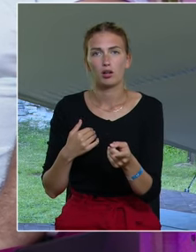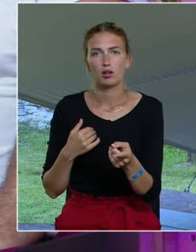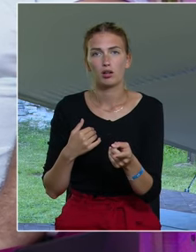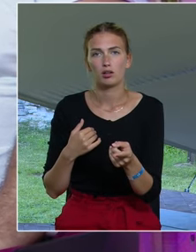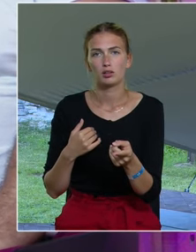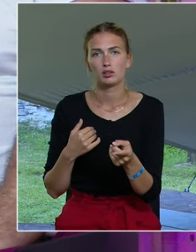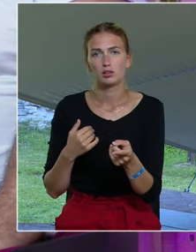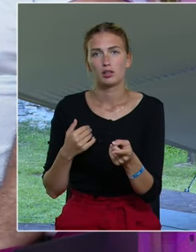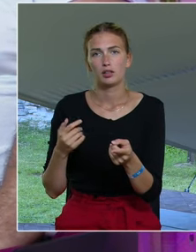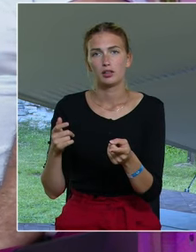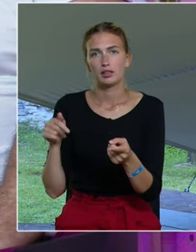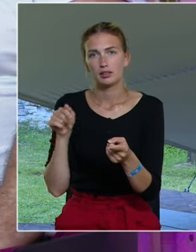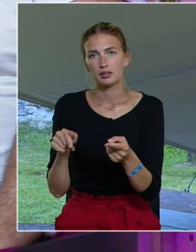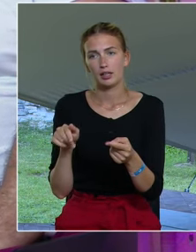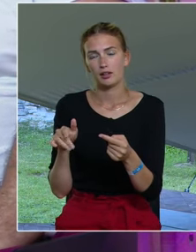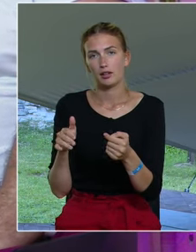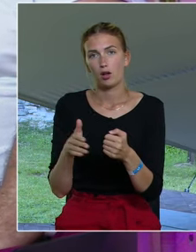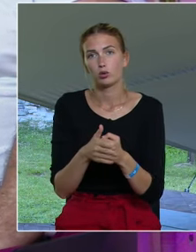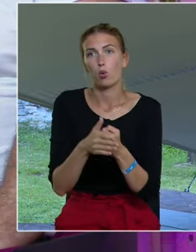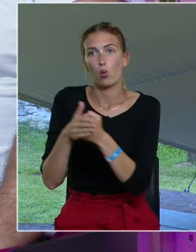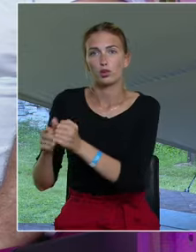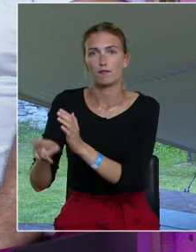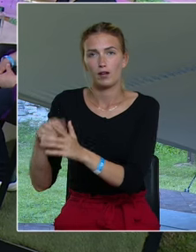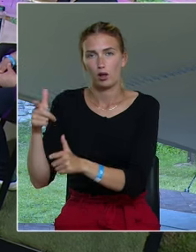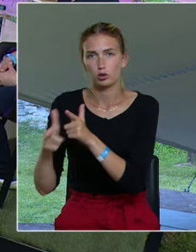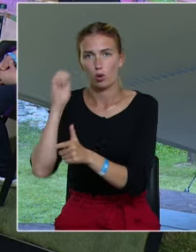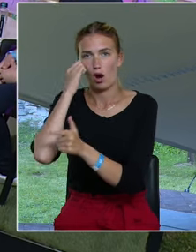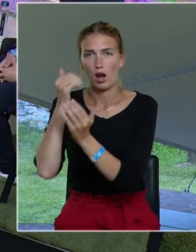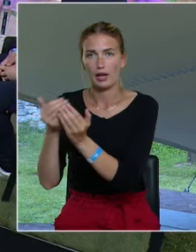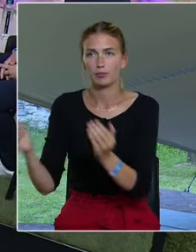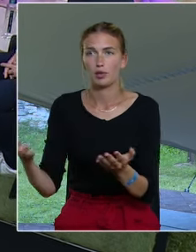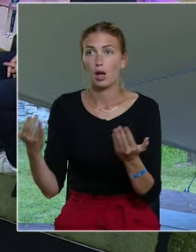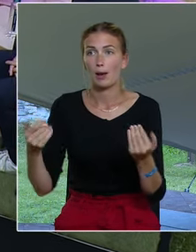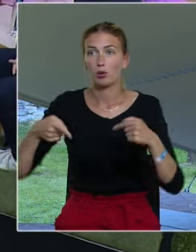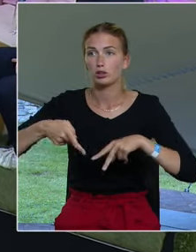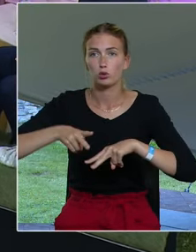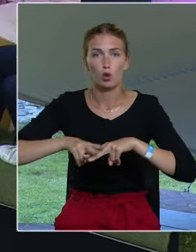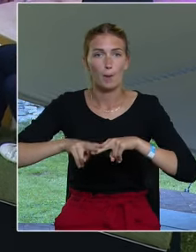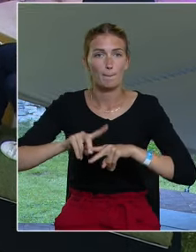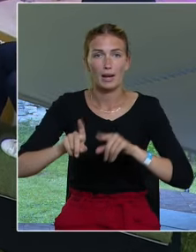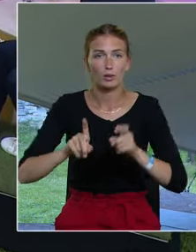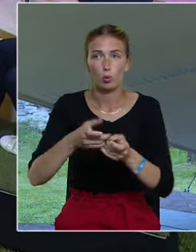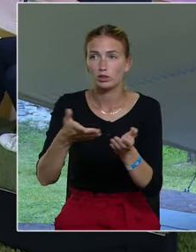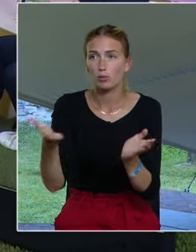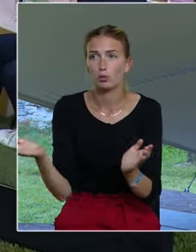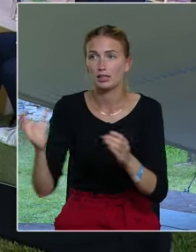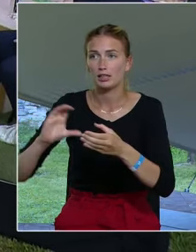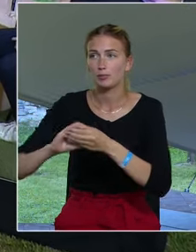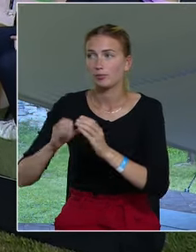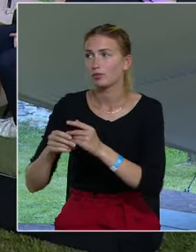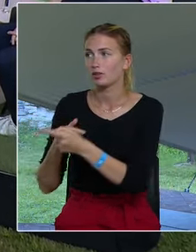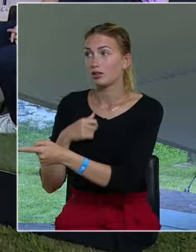existing gallery system. Mm-hmm. Yeah. Thank you. Any questions from the audience? We can try to throw the ball. This is the part that